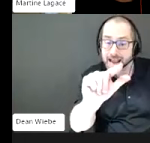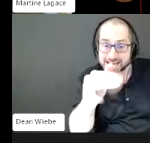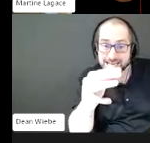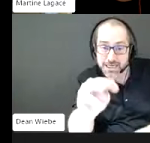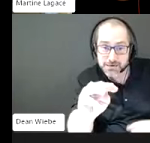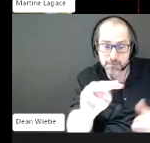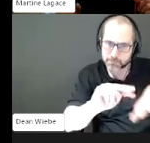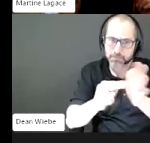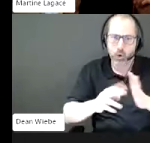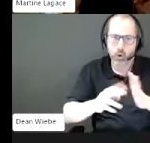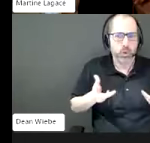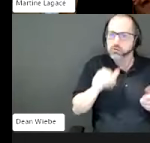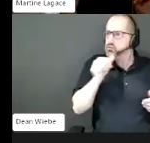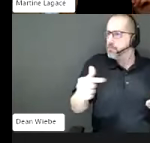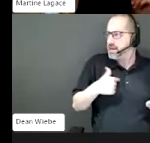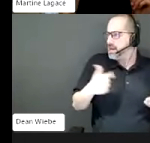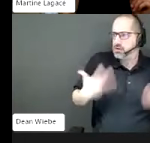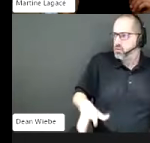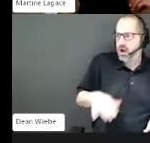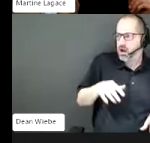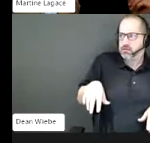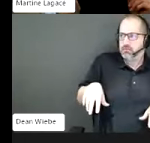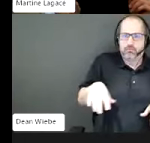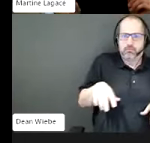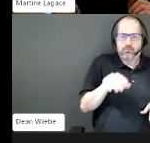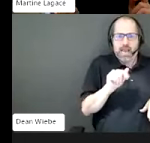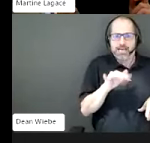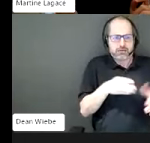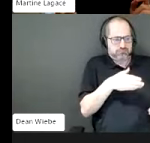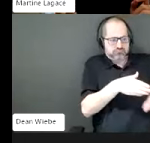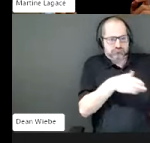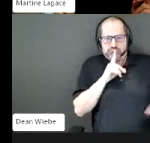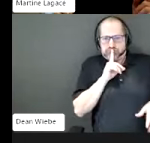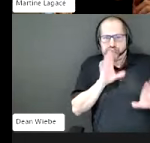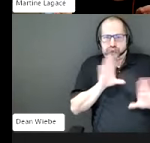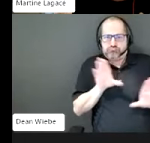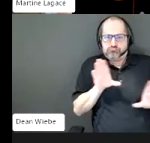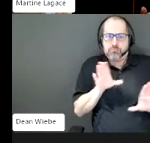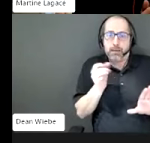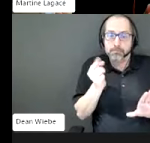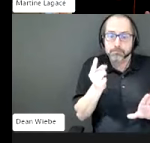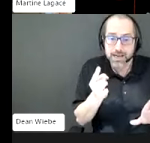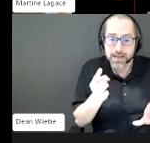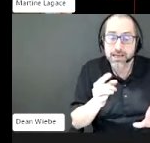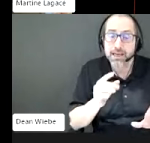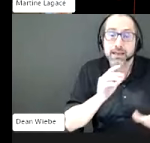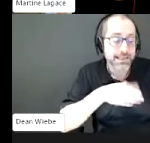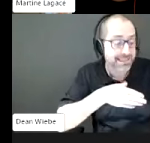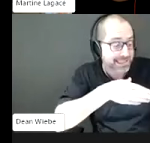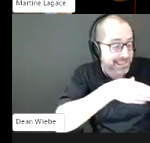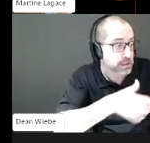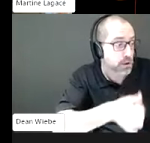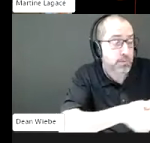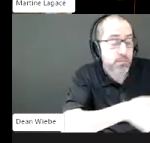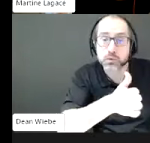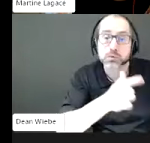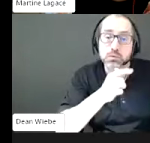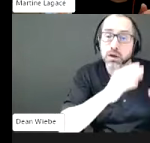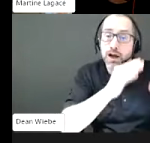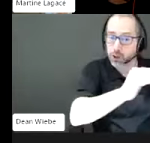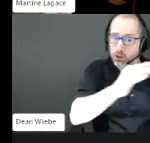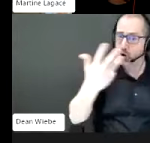but it was the ageism that's mostly targeting adults that are autonomous, that are independent, that are